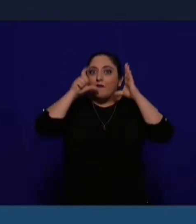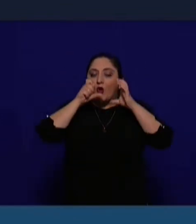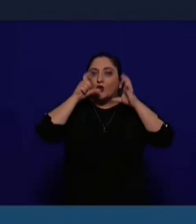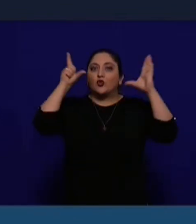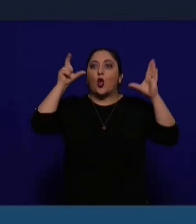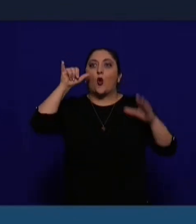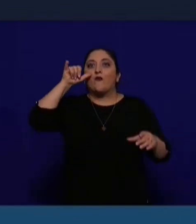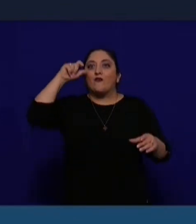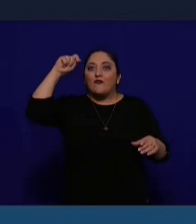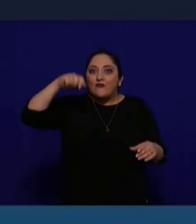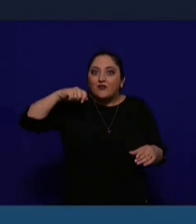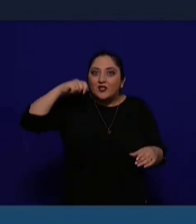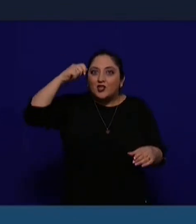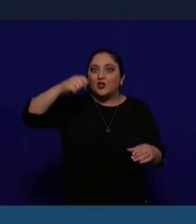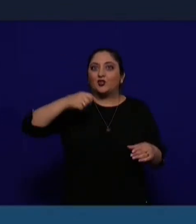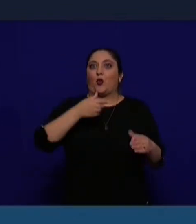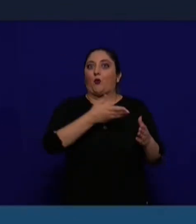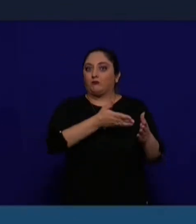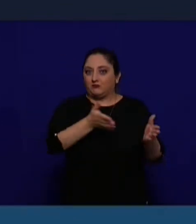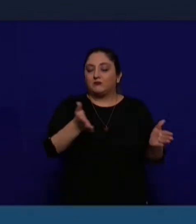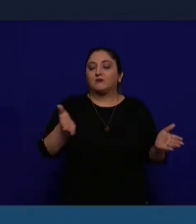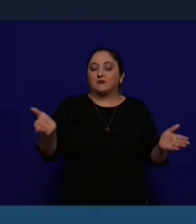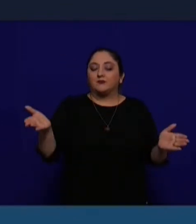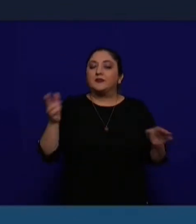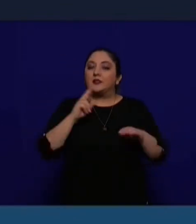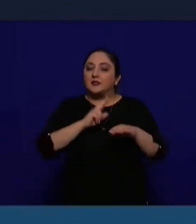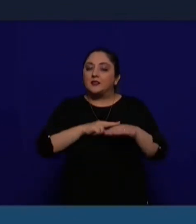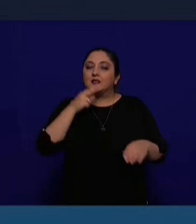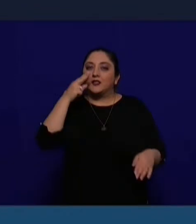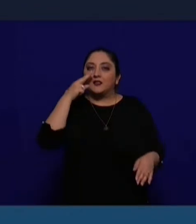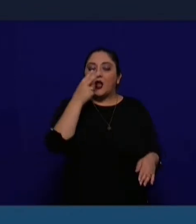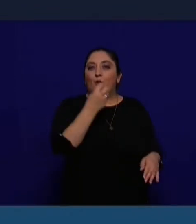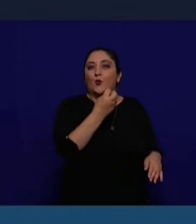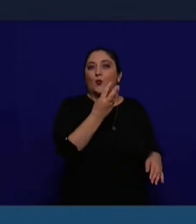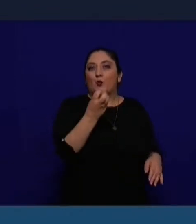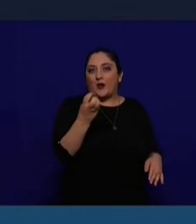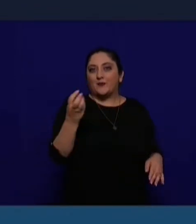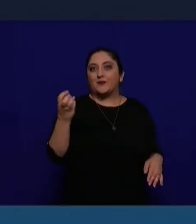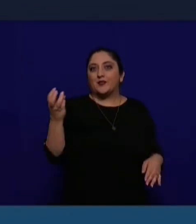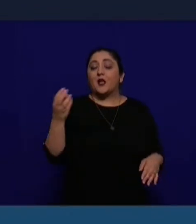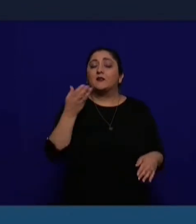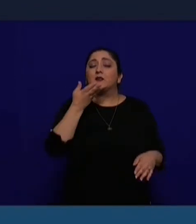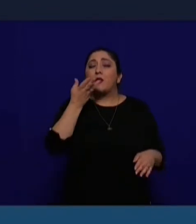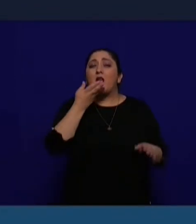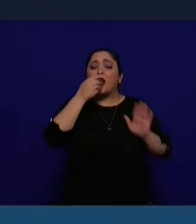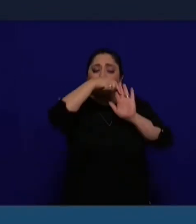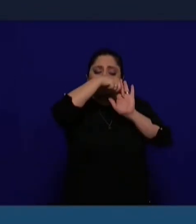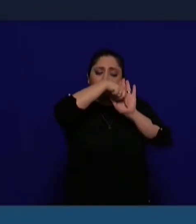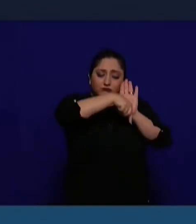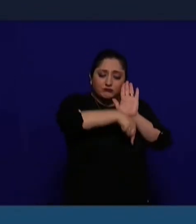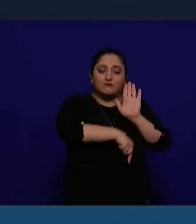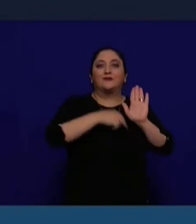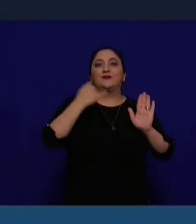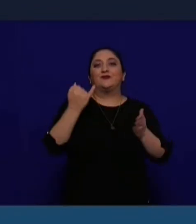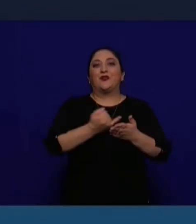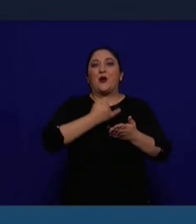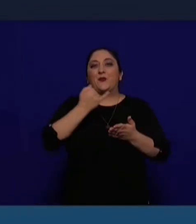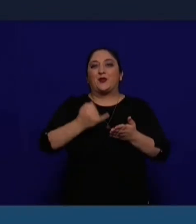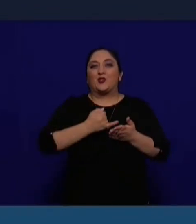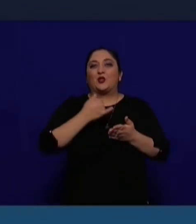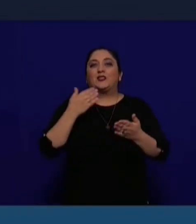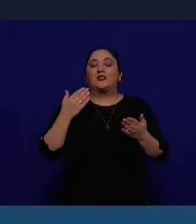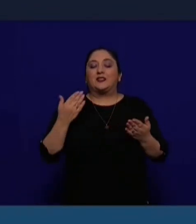ta' videographers, etc. U allura hemmhekk wieħed jista' jidħol fuq il-website tagħna u hemm fid-dettall eżatti kif jista'